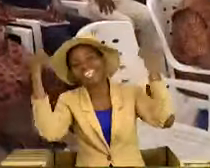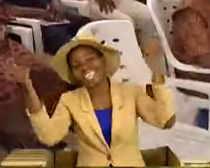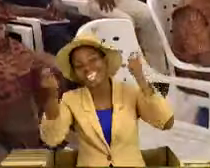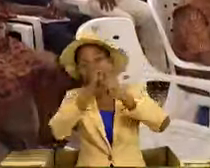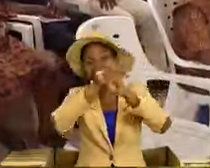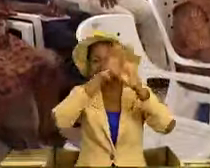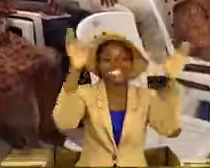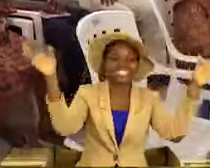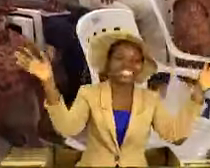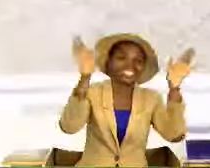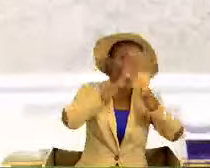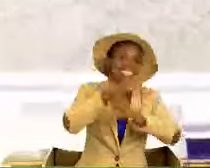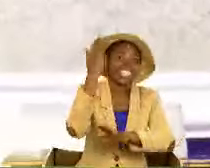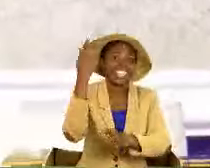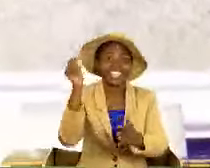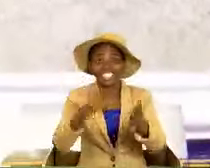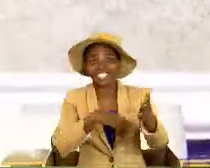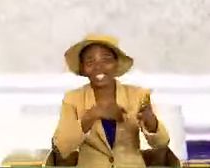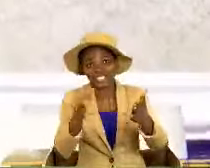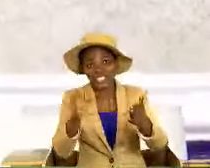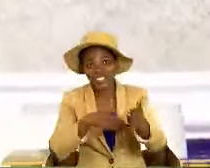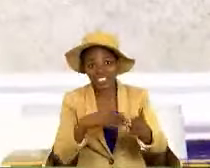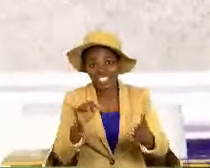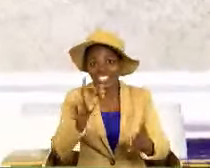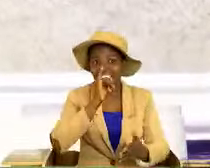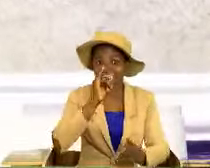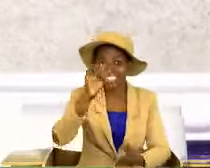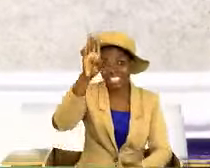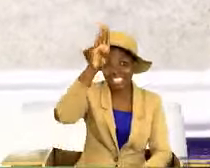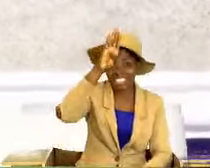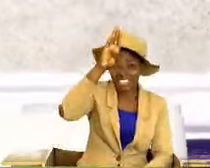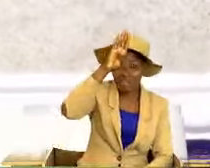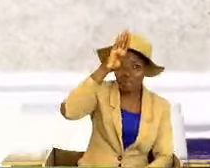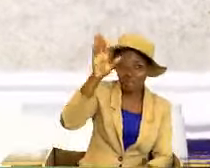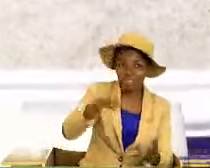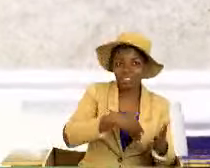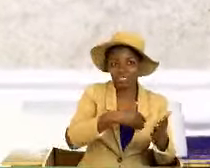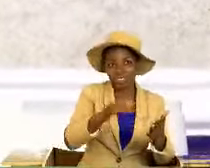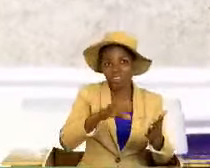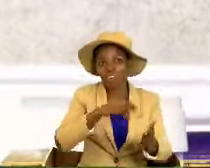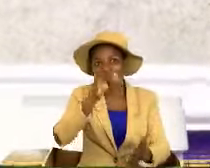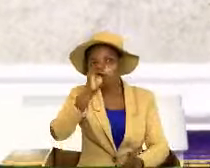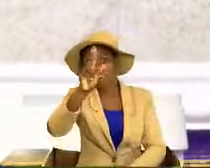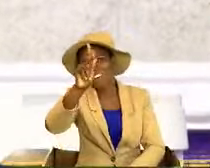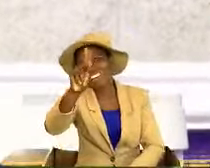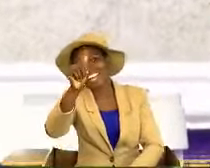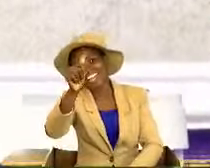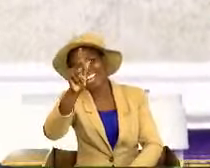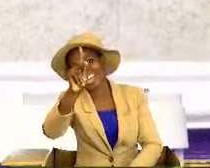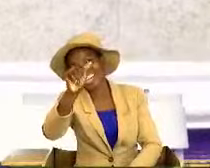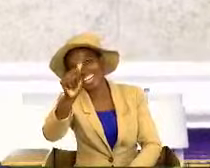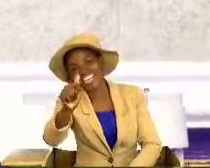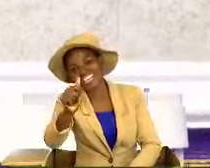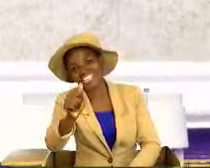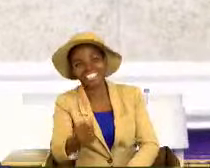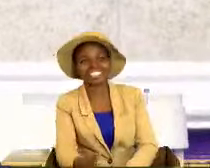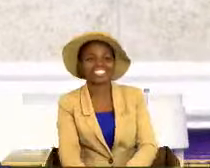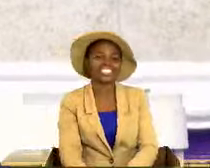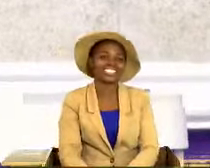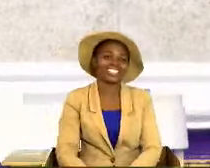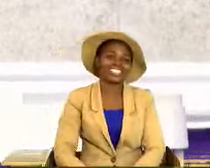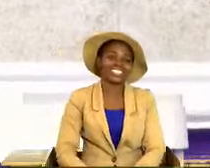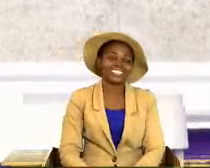hallelujah the song you're about to listen to is an evil song titled of kaka meaning the god that doth wonders